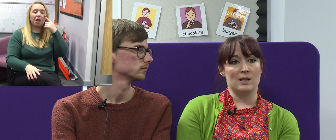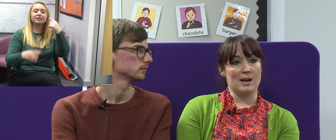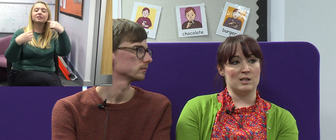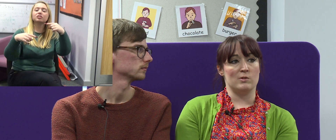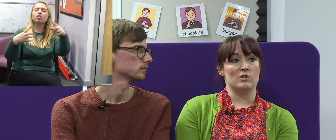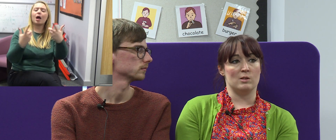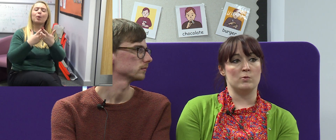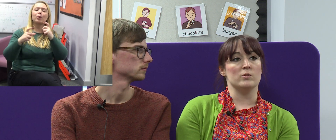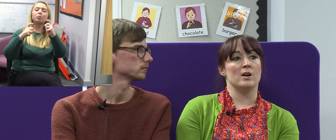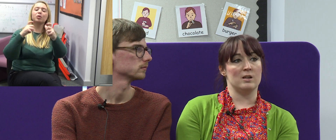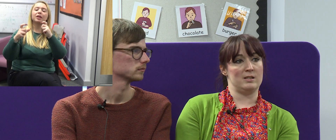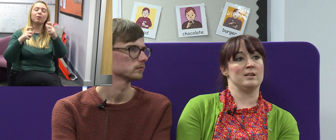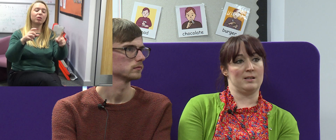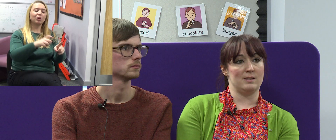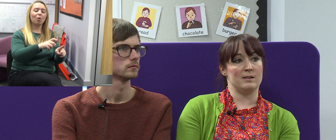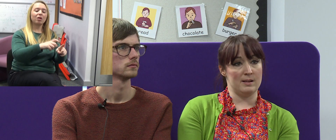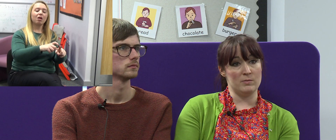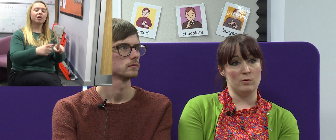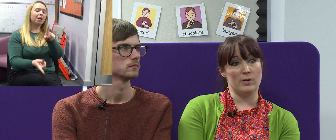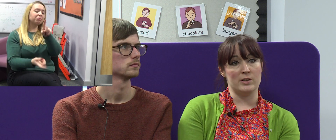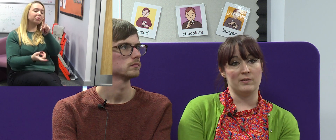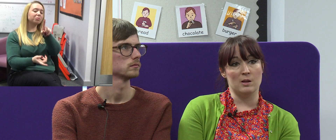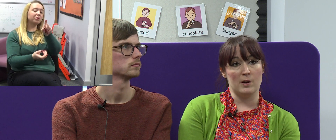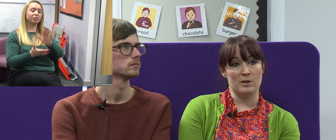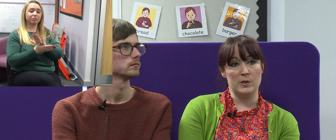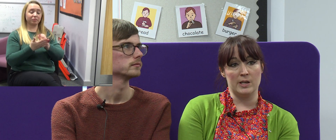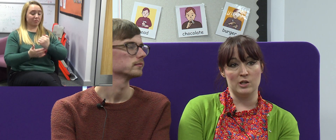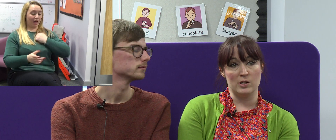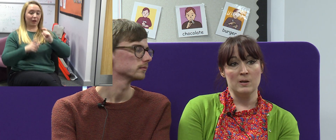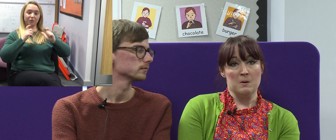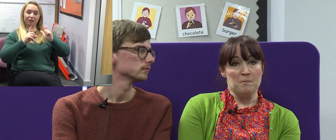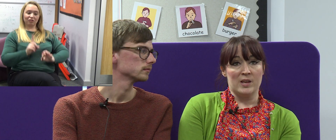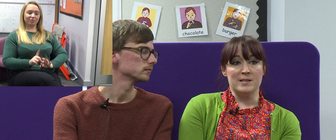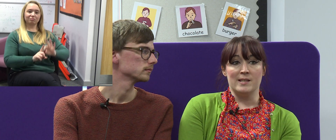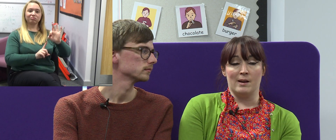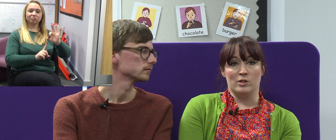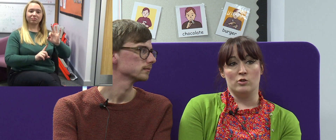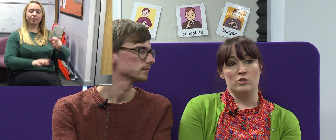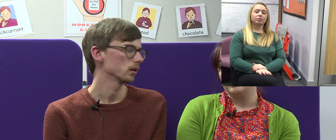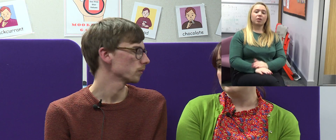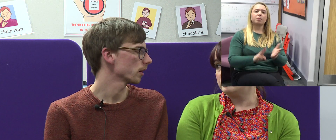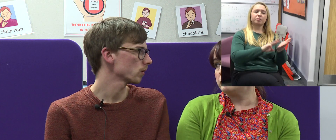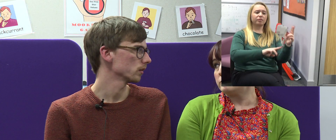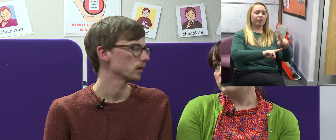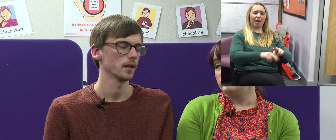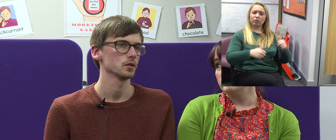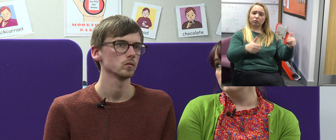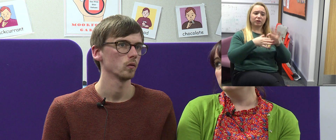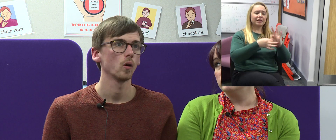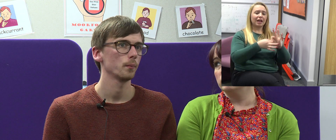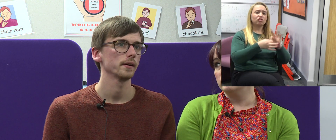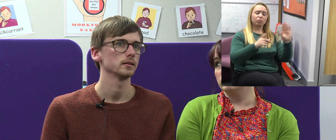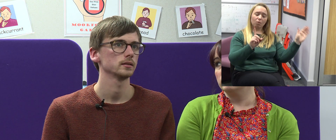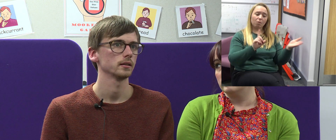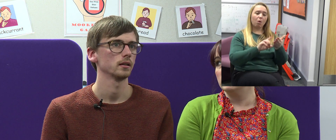her in class, which is supporting her to further develop her communication. Yeah, we have quite good connections with